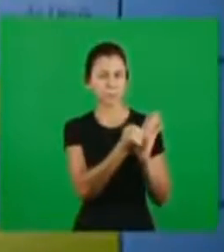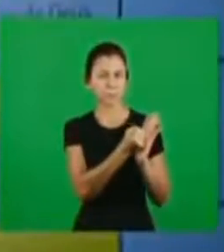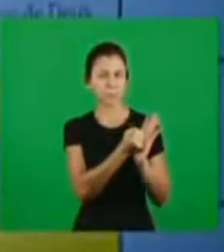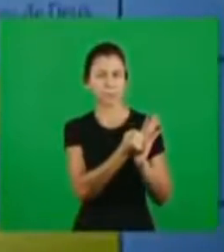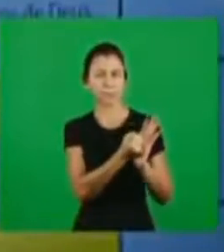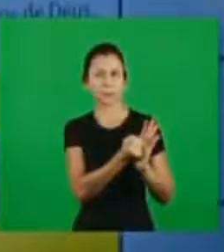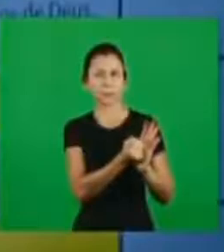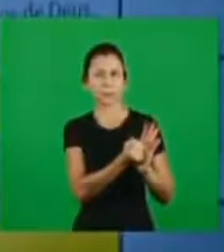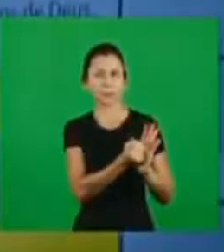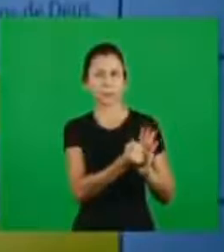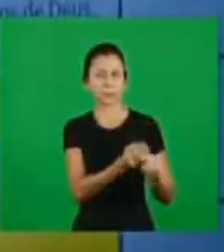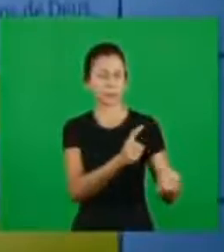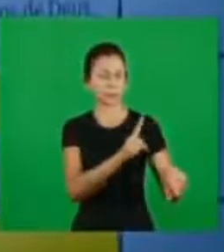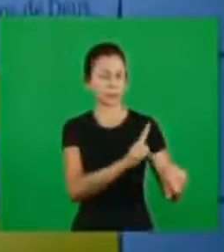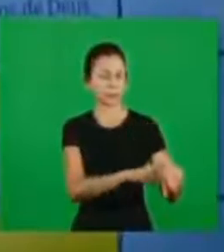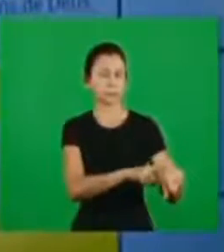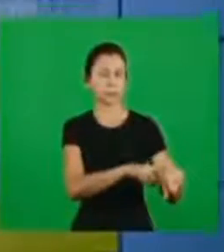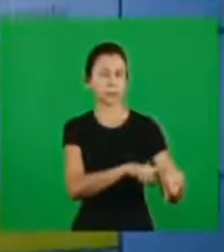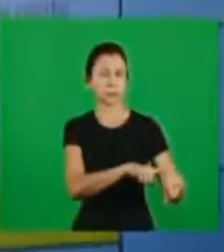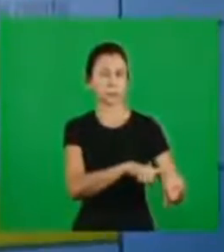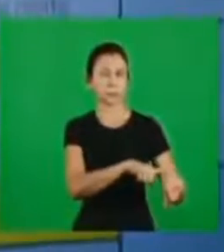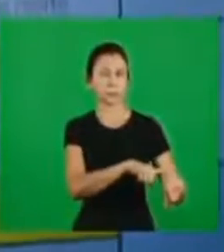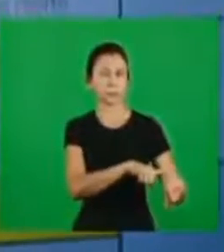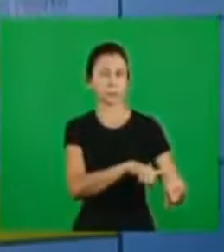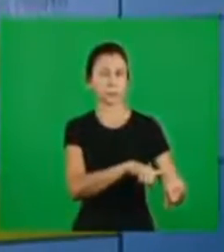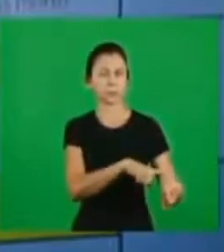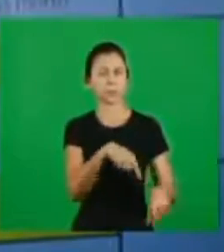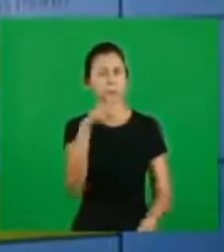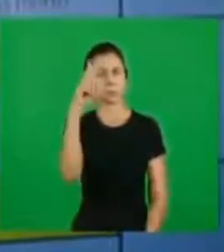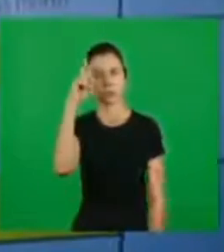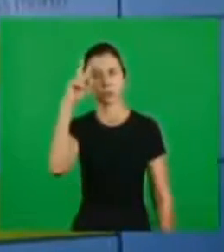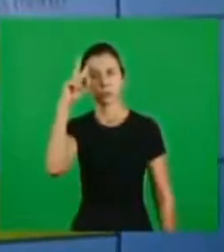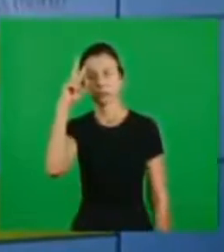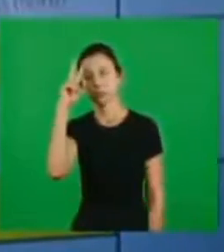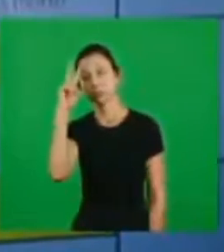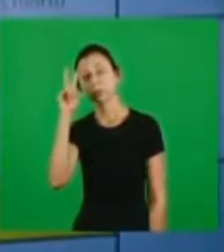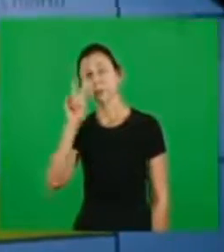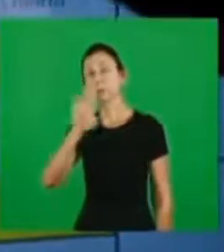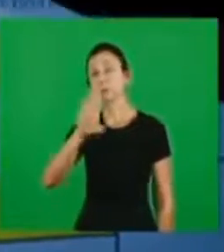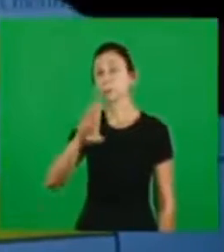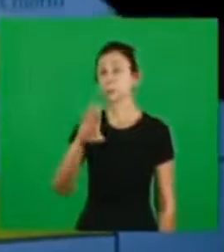with chronological signs, historical. But